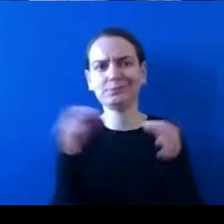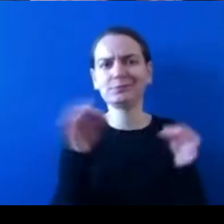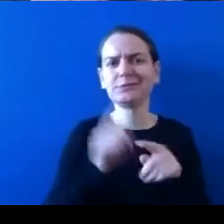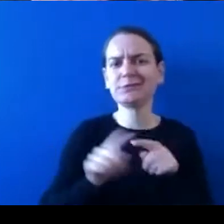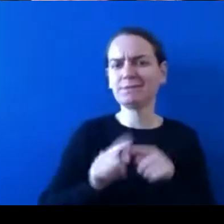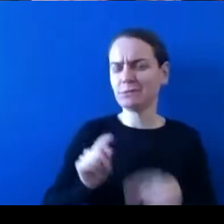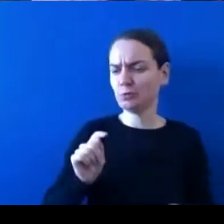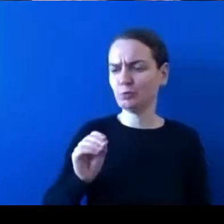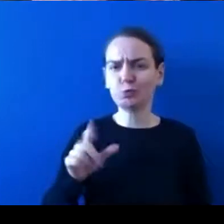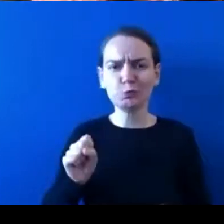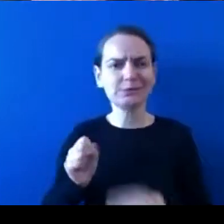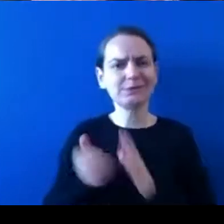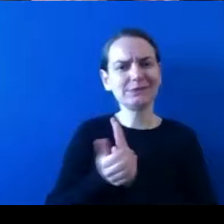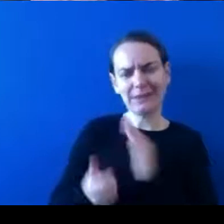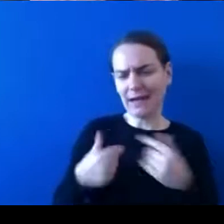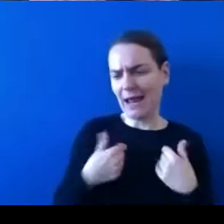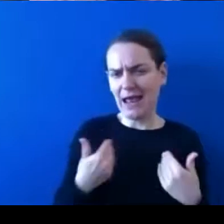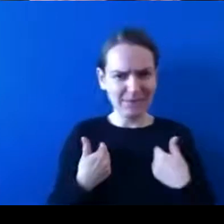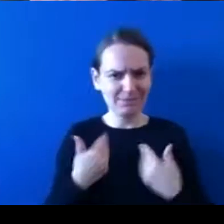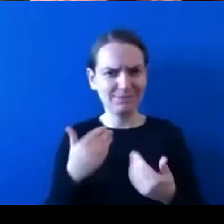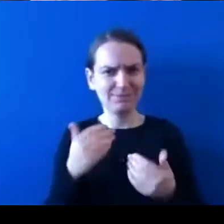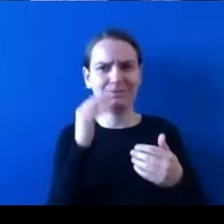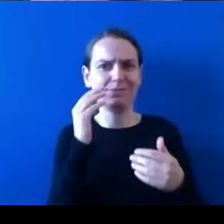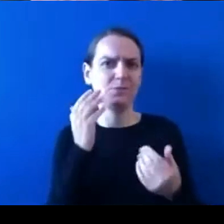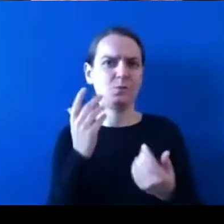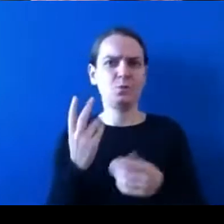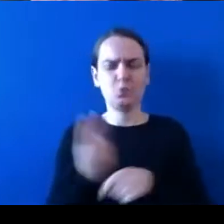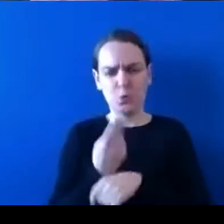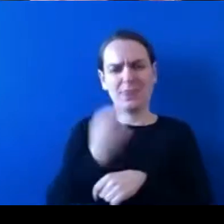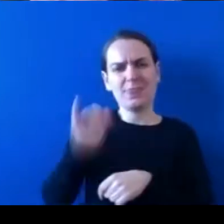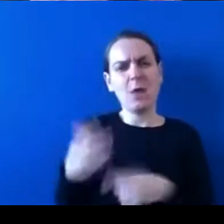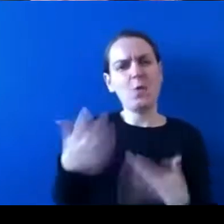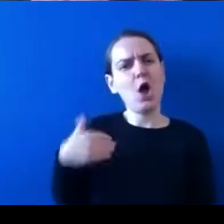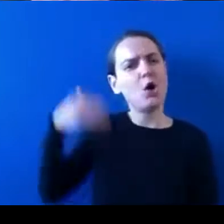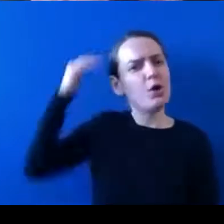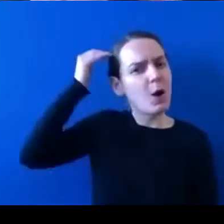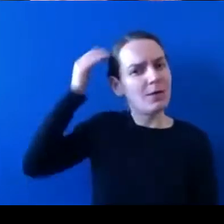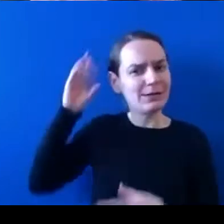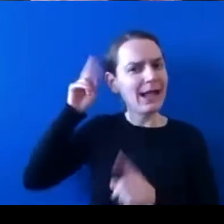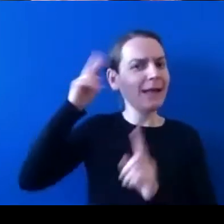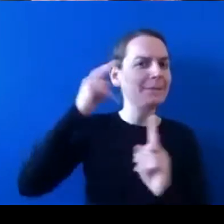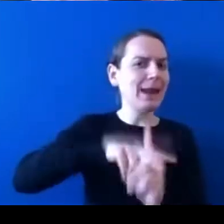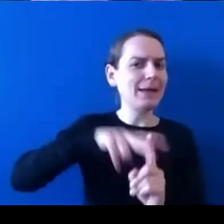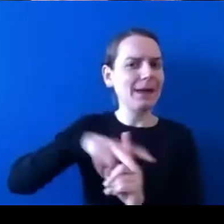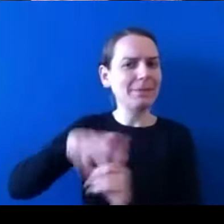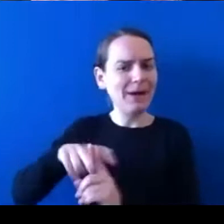be different support systems that you may be interested in finding out that can assist you.